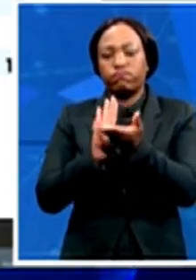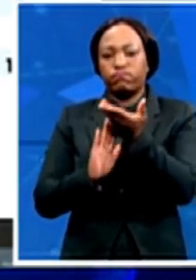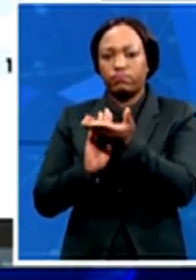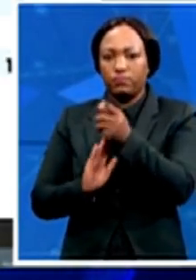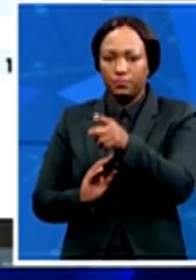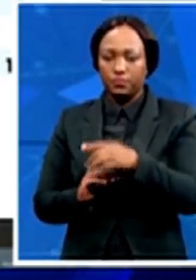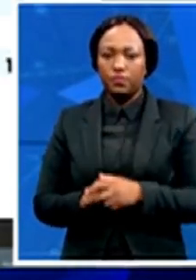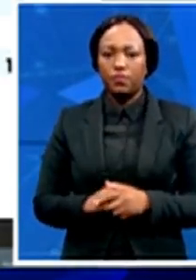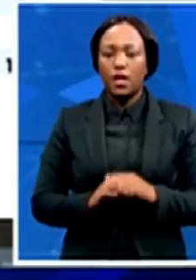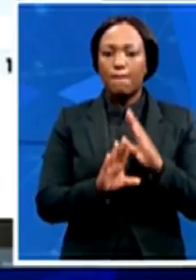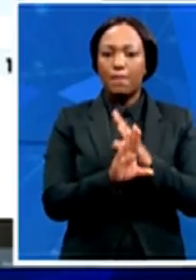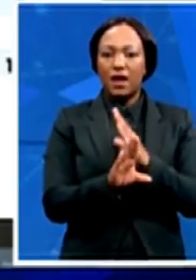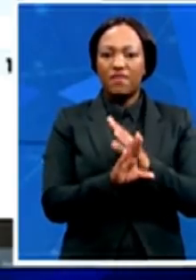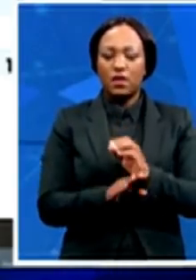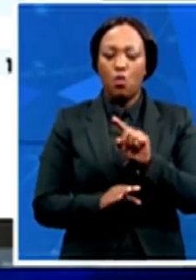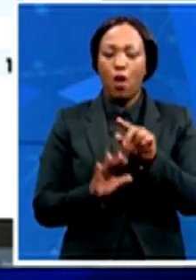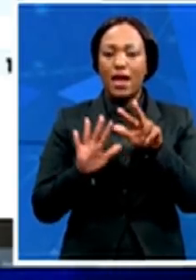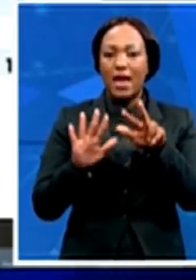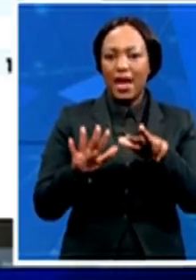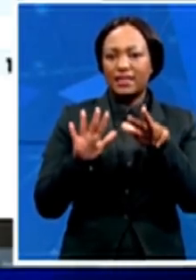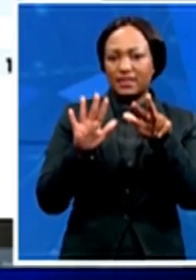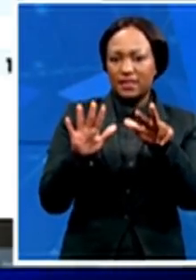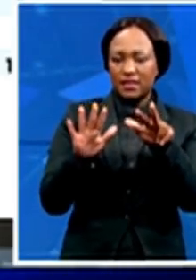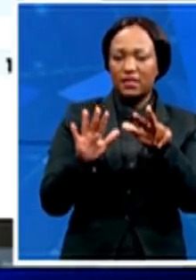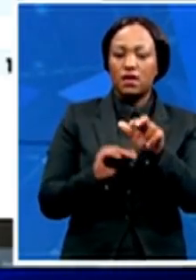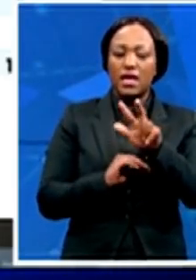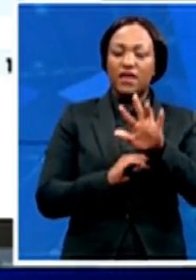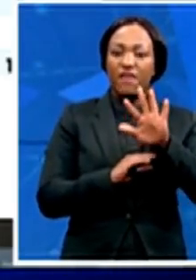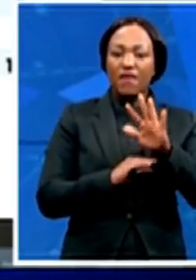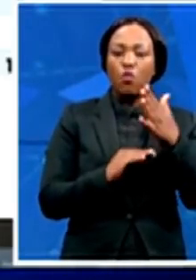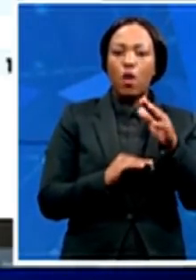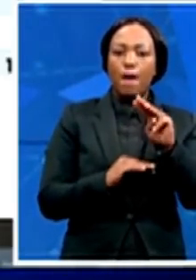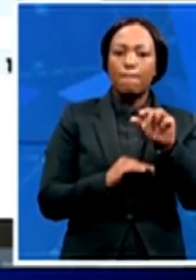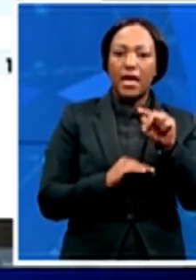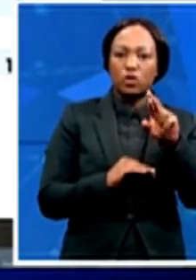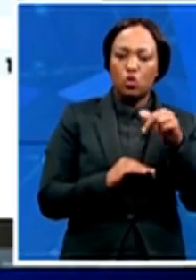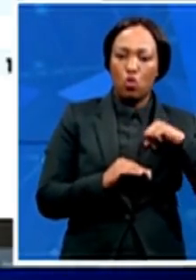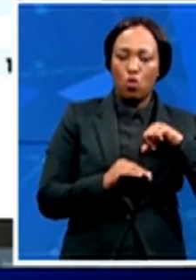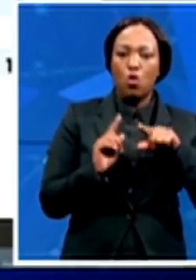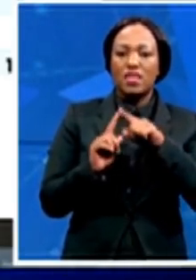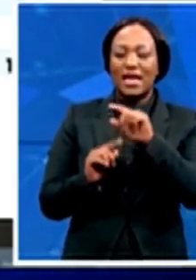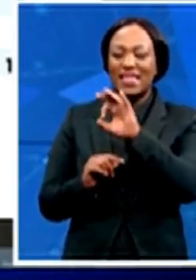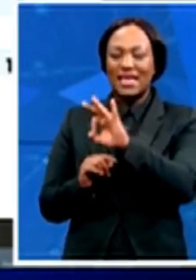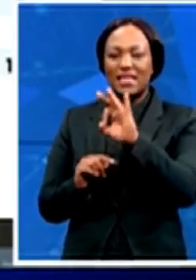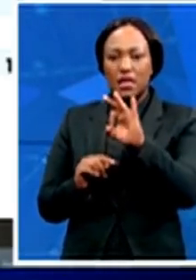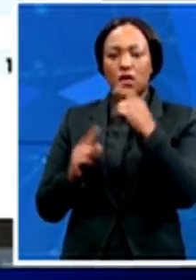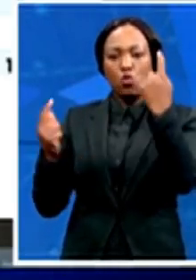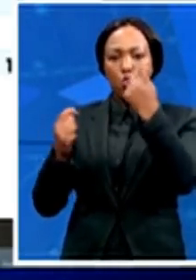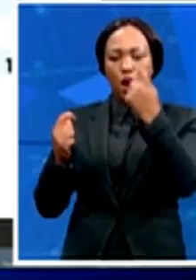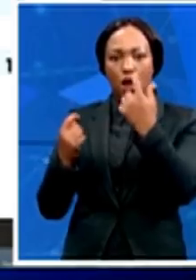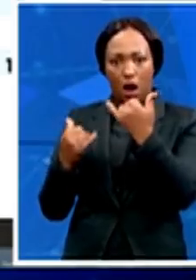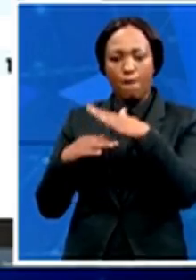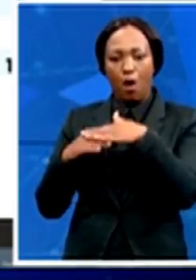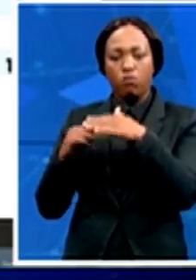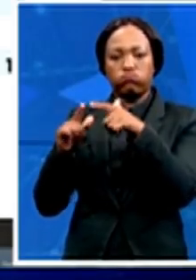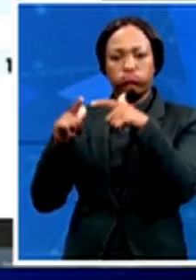118. 85 of those in the metro, 33 in the rural, and the rural sites are starting to increase. By far, the majority of private sector sites